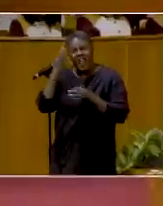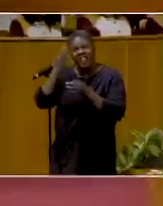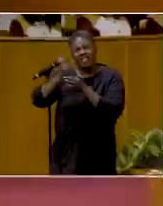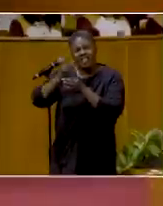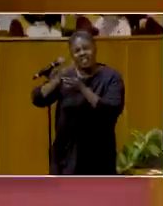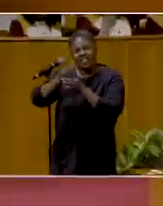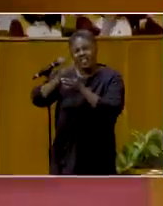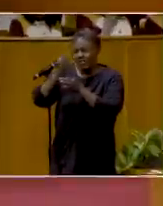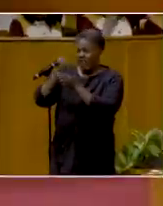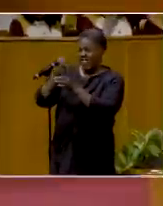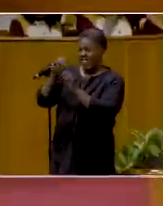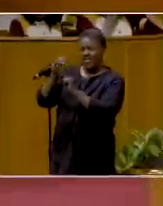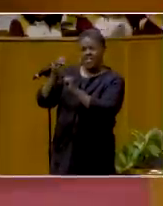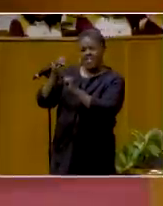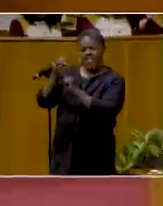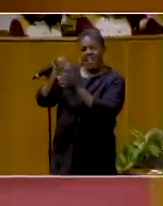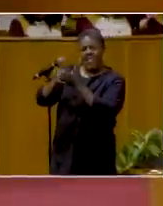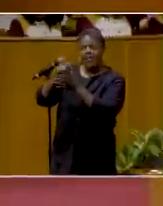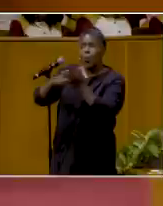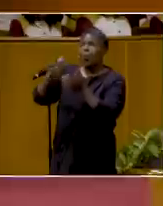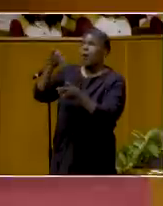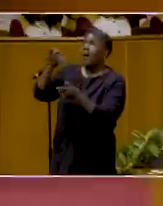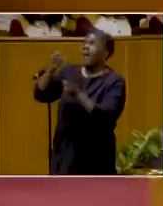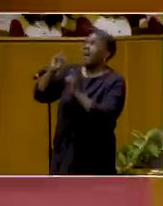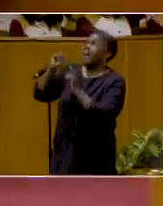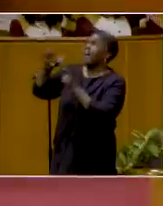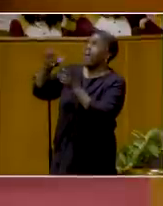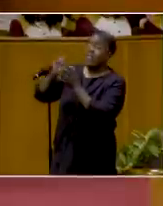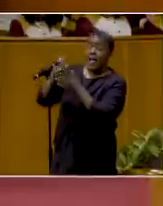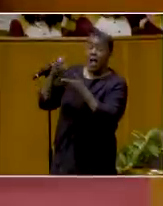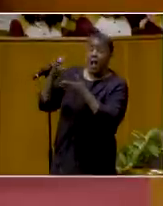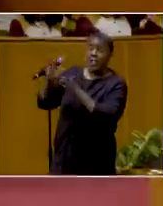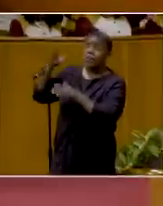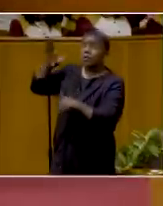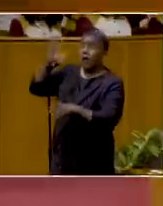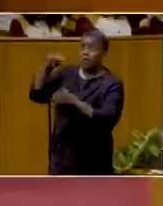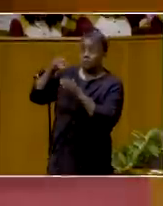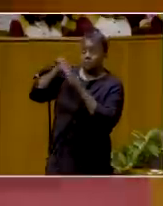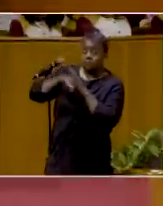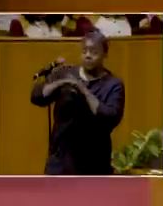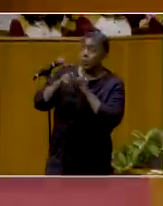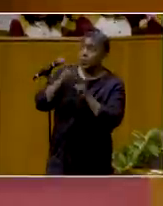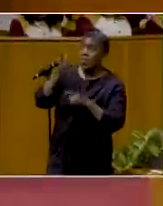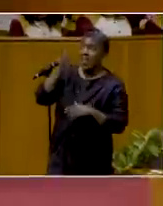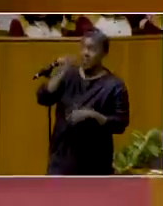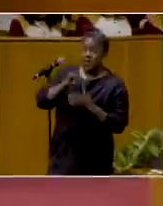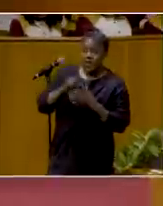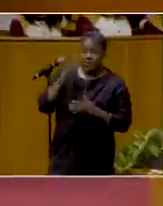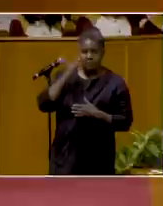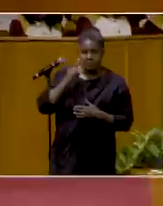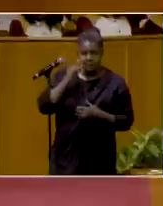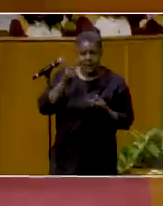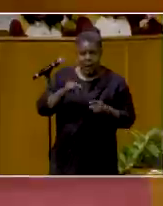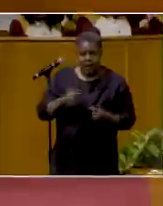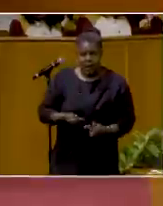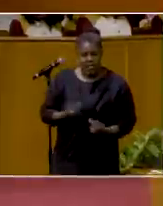Faith is what gives God access to the evil you are experiencing.